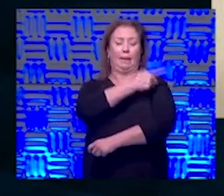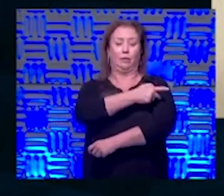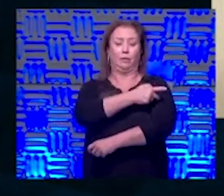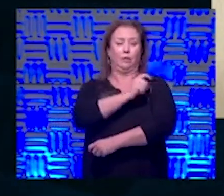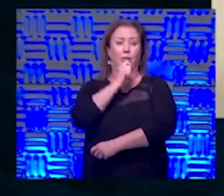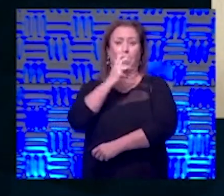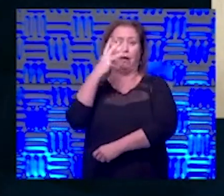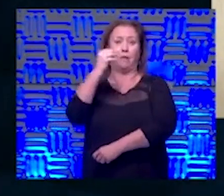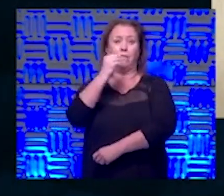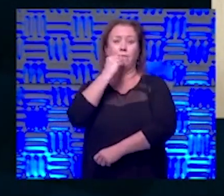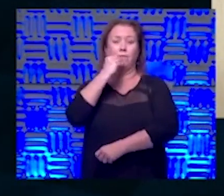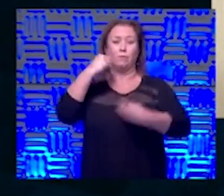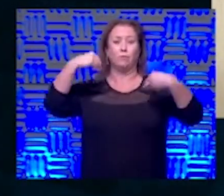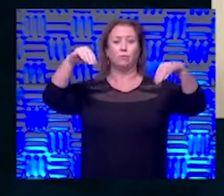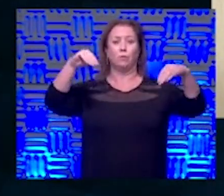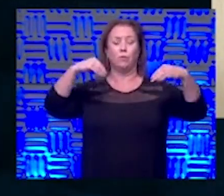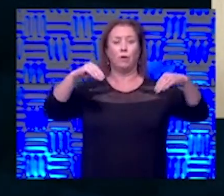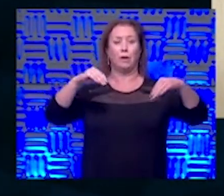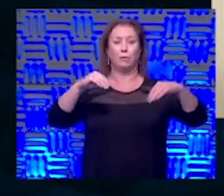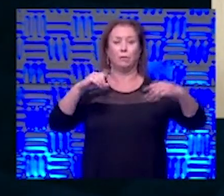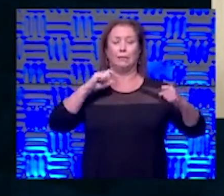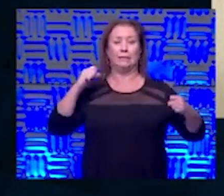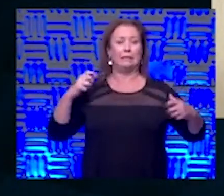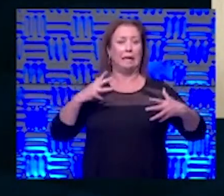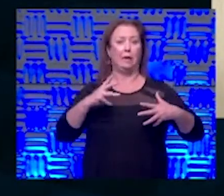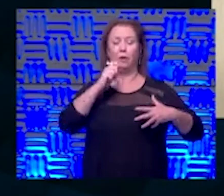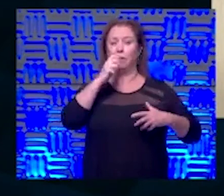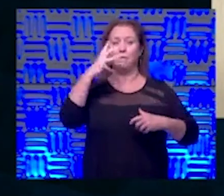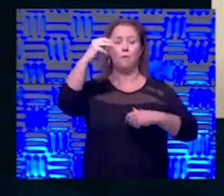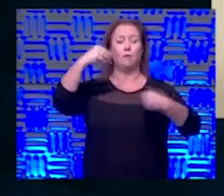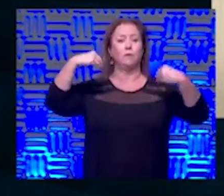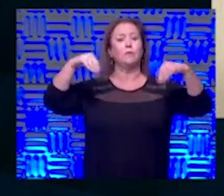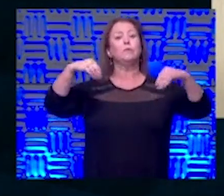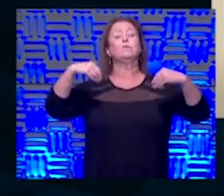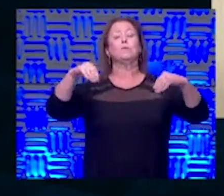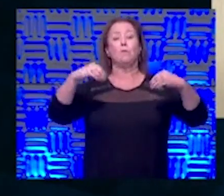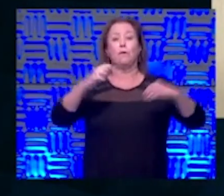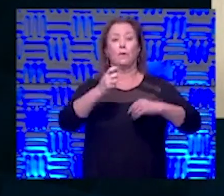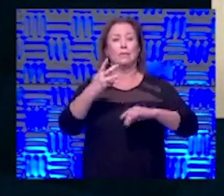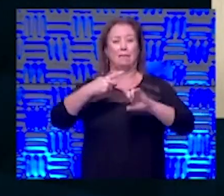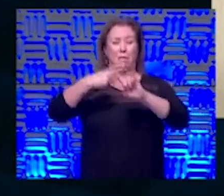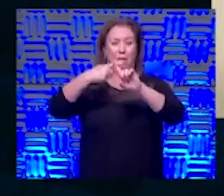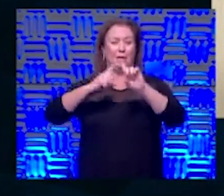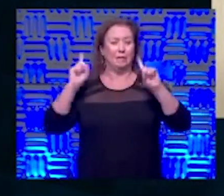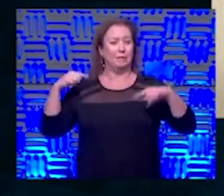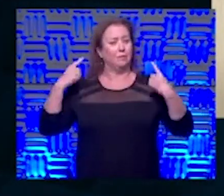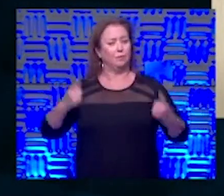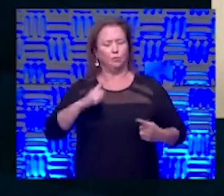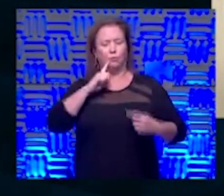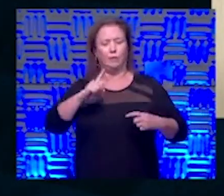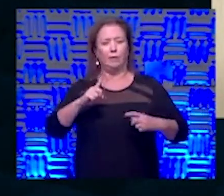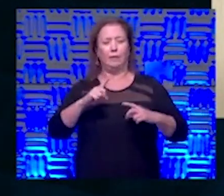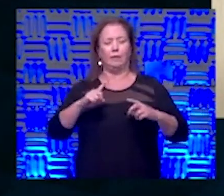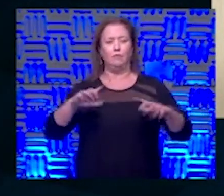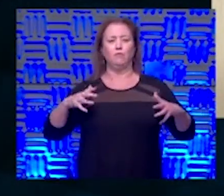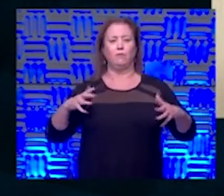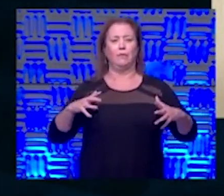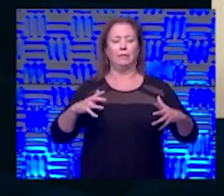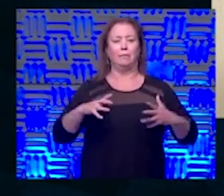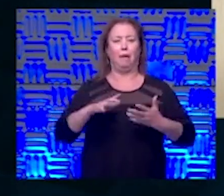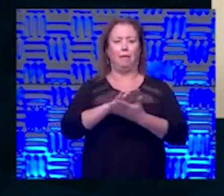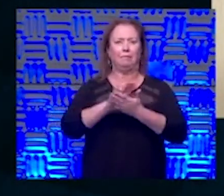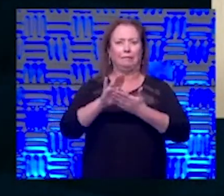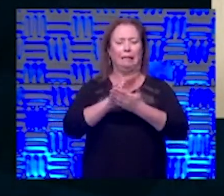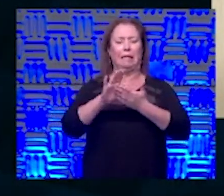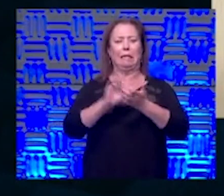grocery store in a few months and was really scared to go and ultimately did not go to the grocery store because she was nervous about hygiene practices